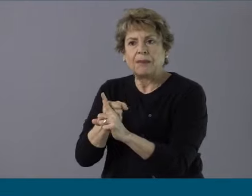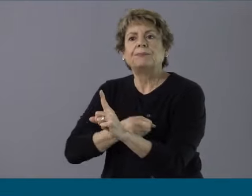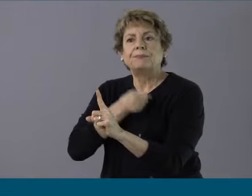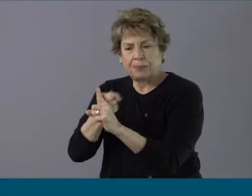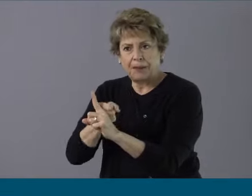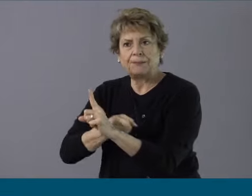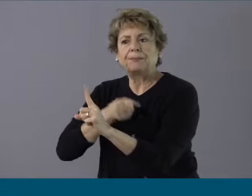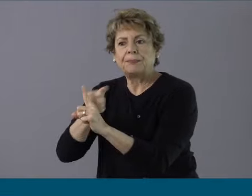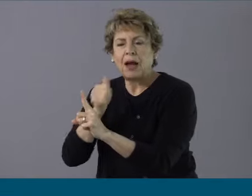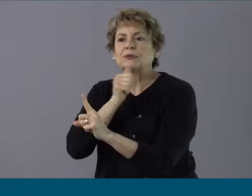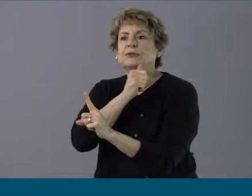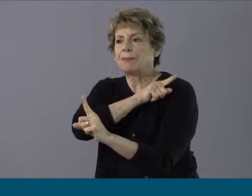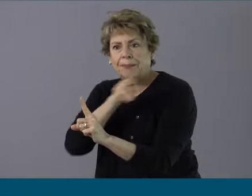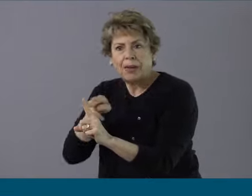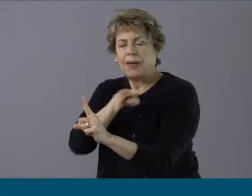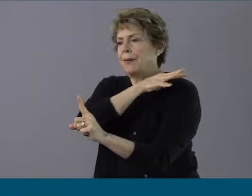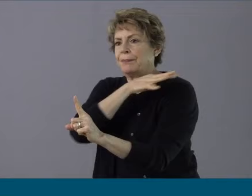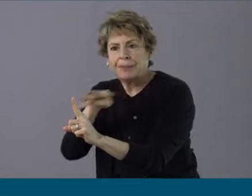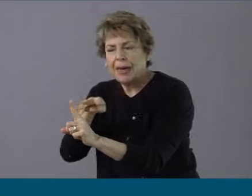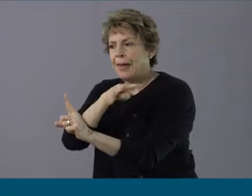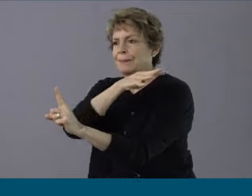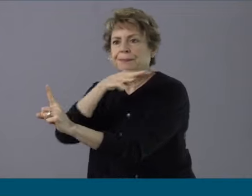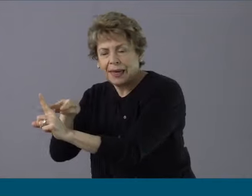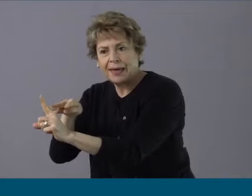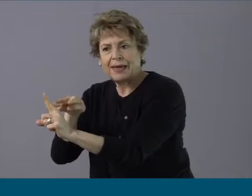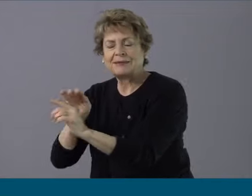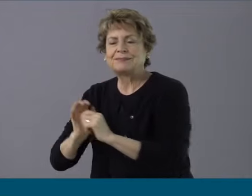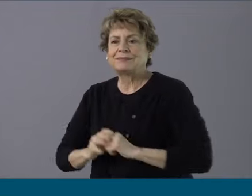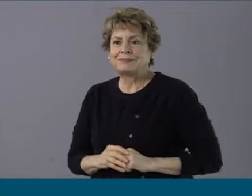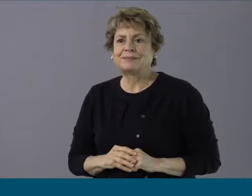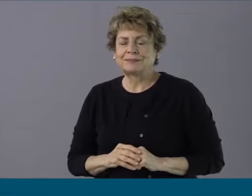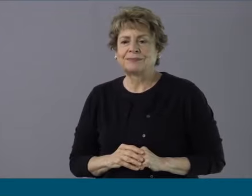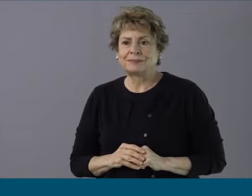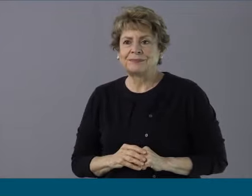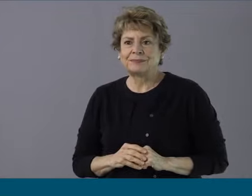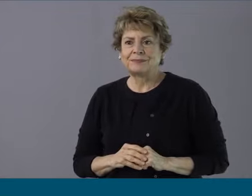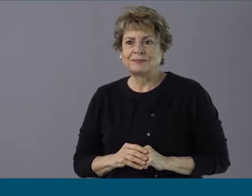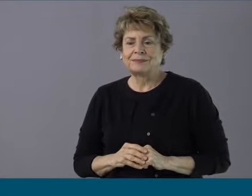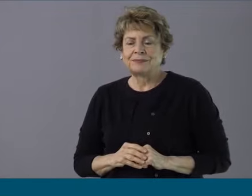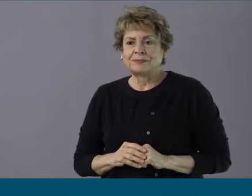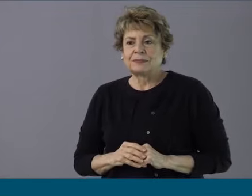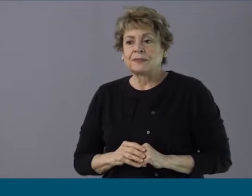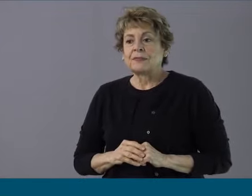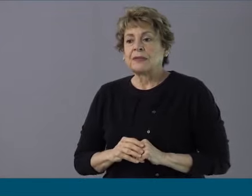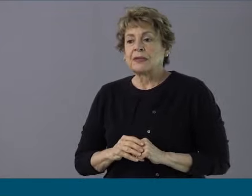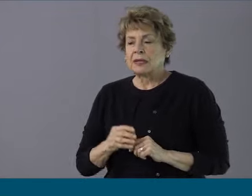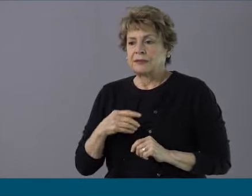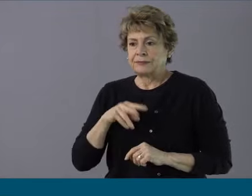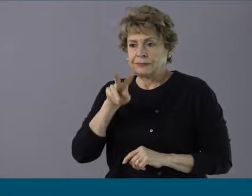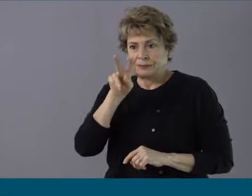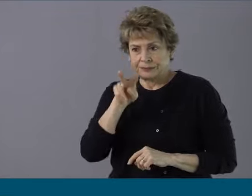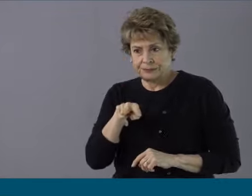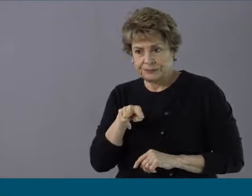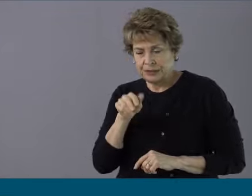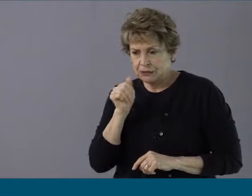And I've been getting up. If you touch this page and touch your state, all the statistics and graphics come up, and you can